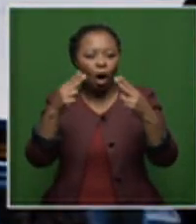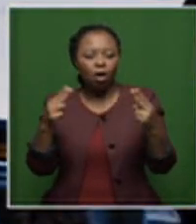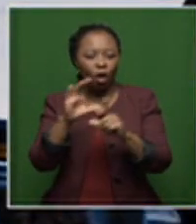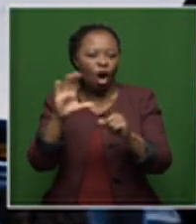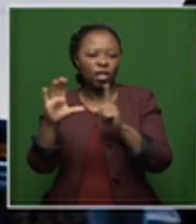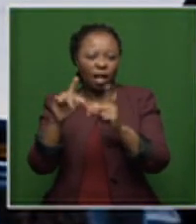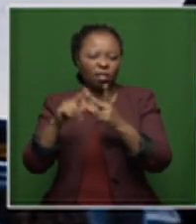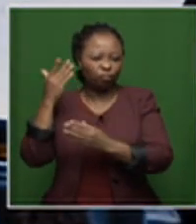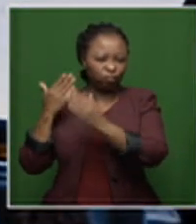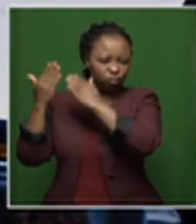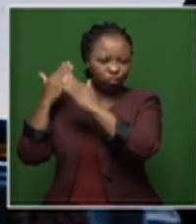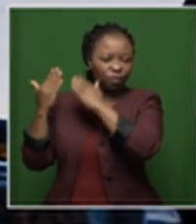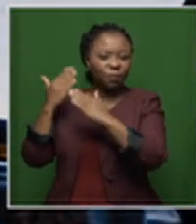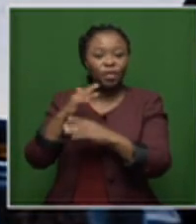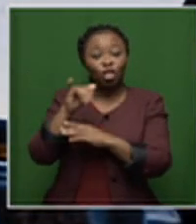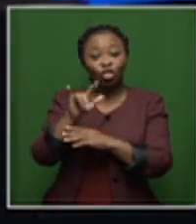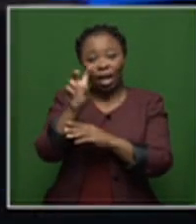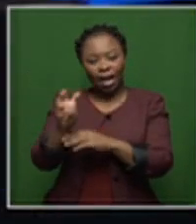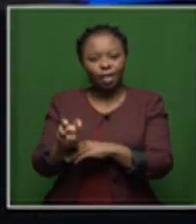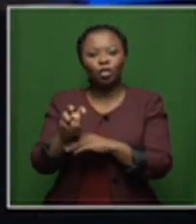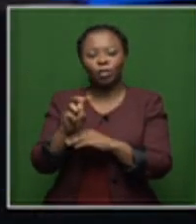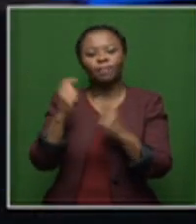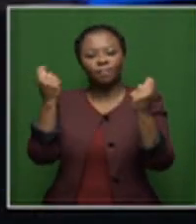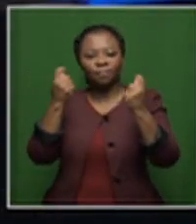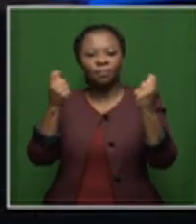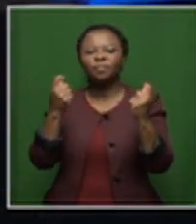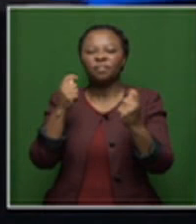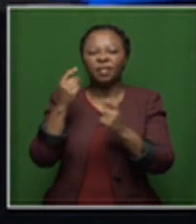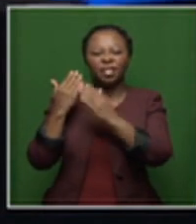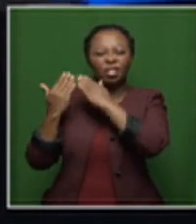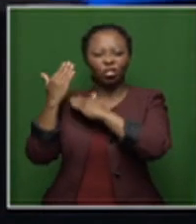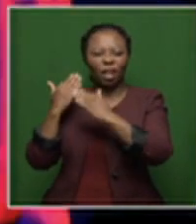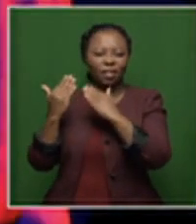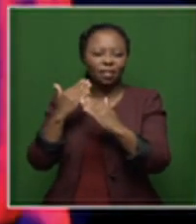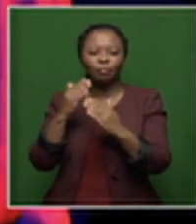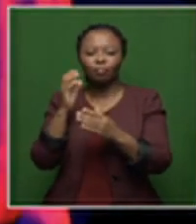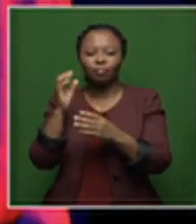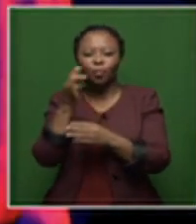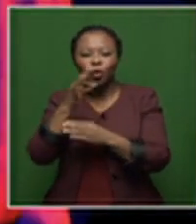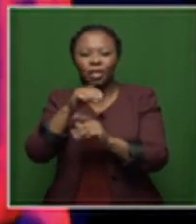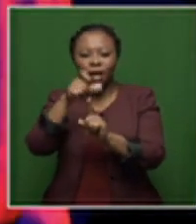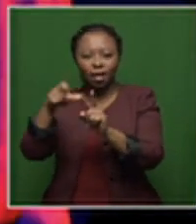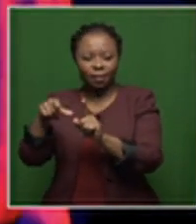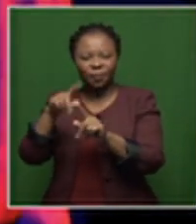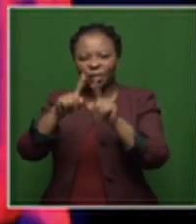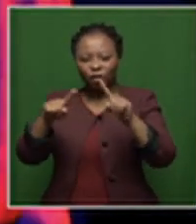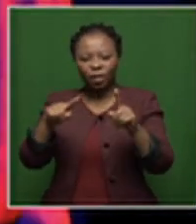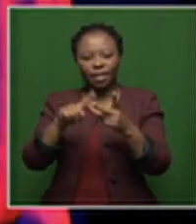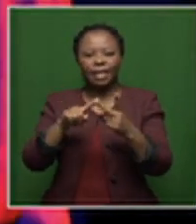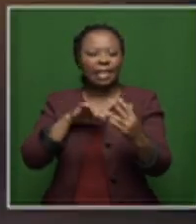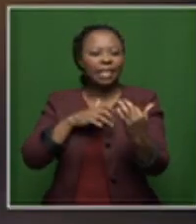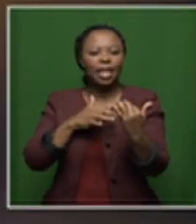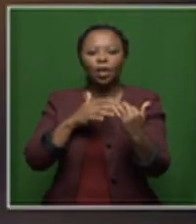culture and heritage. The jazz concert will exhibit an intergenerational blend of South African musicians, including renowned jazz